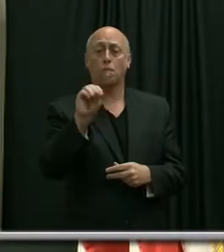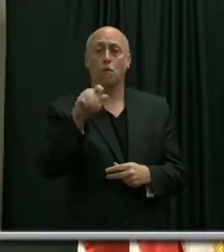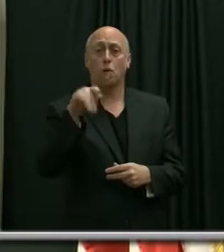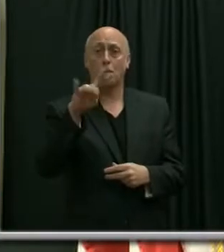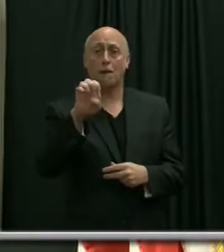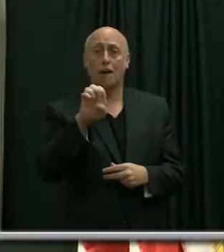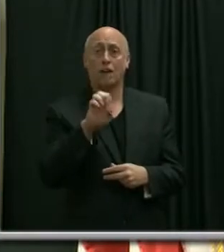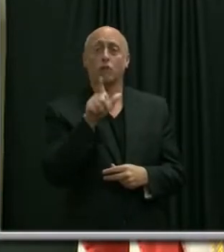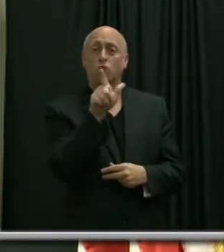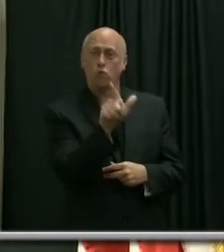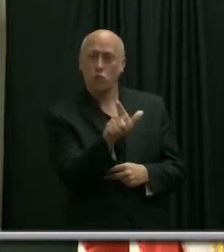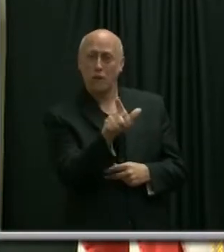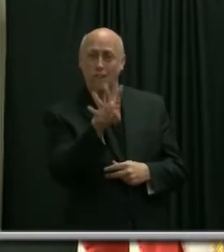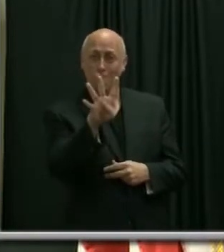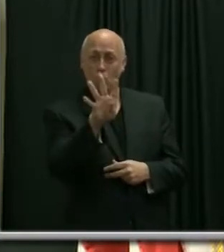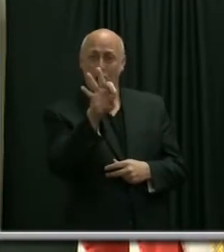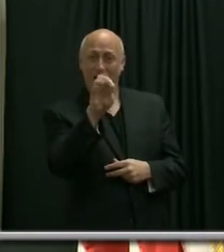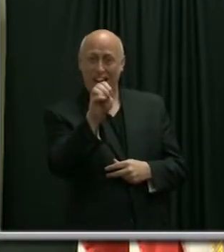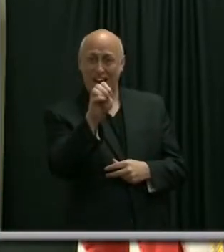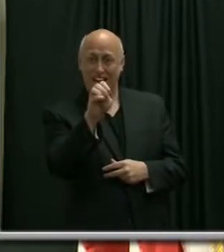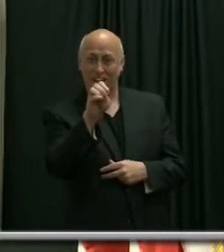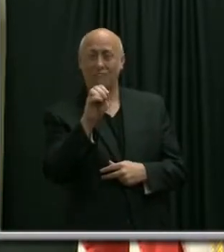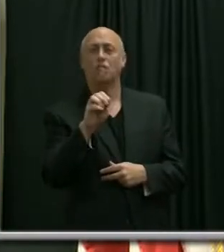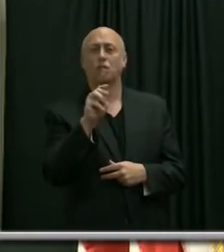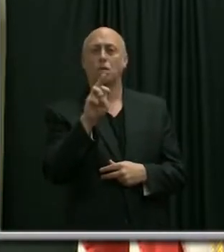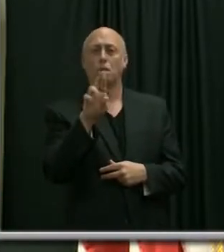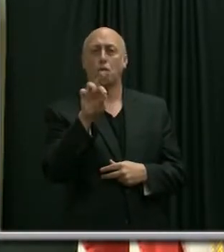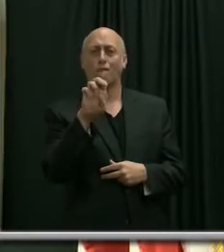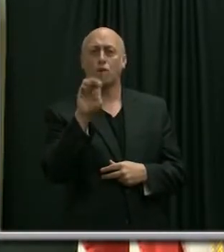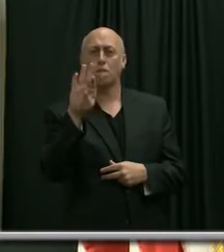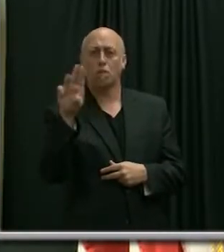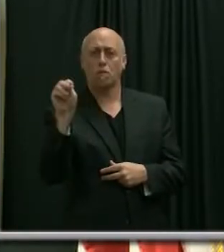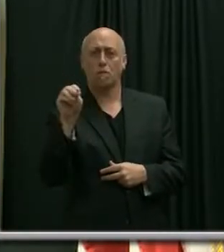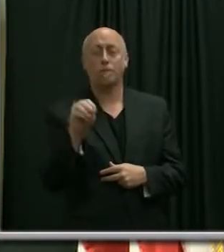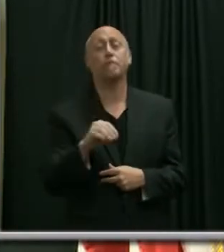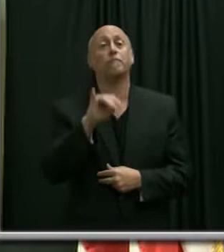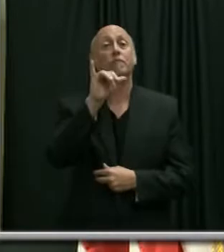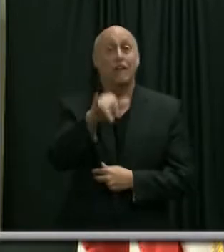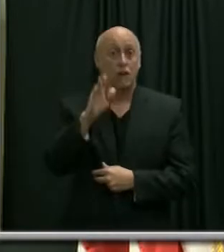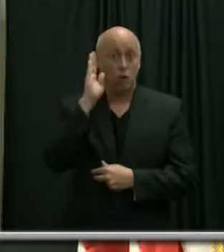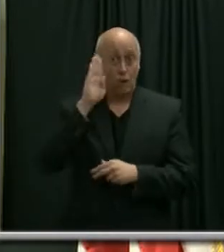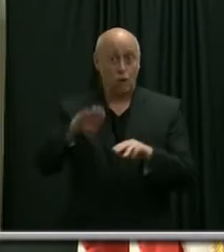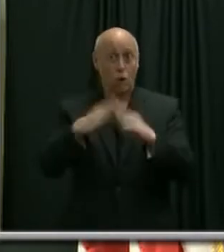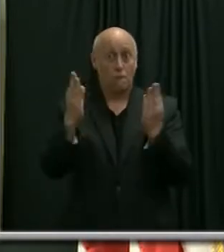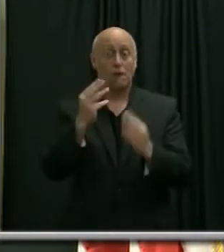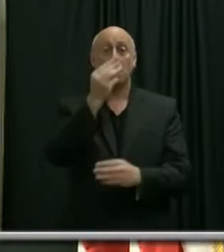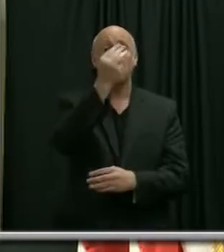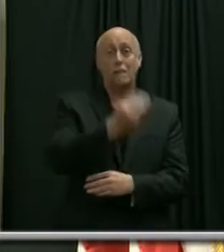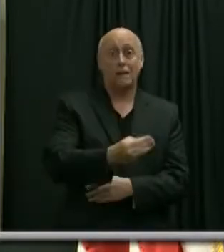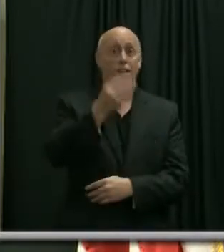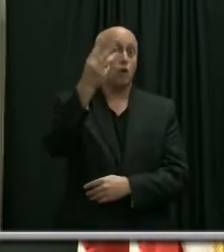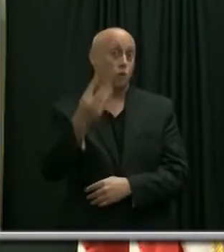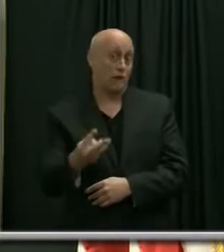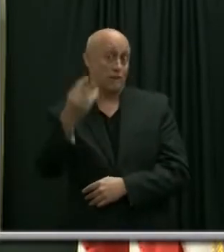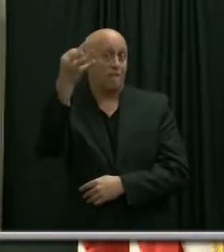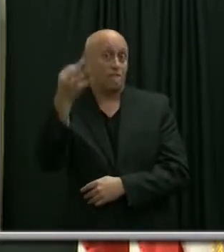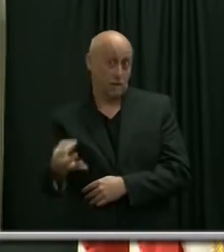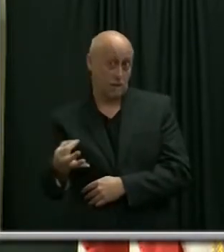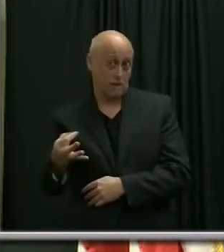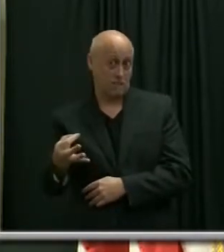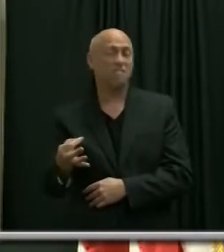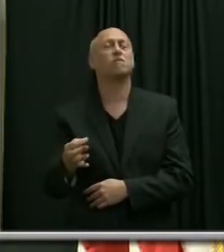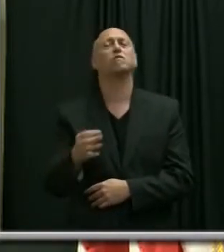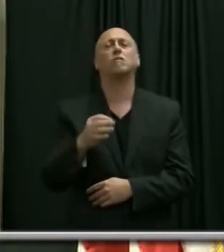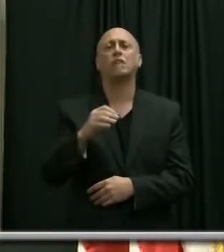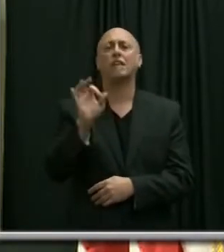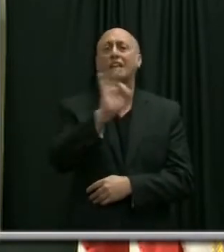2490. Sites will open Monday, Wednesday, and Friday. The operating hours will be 9